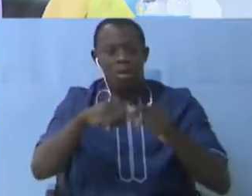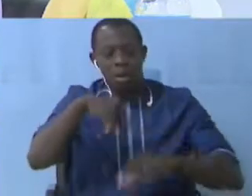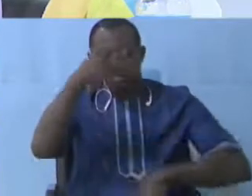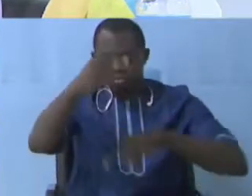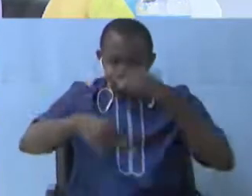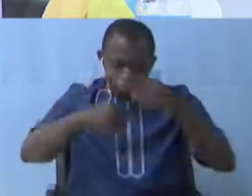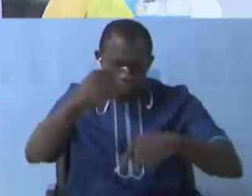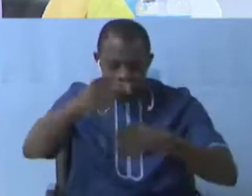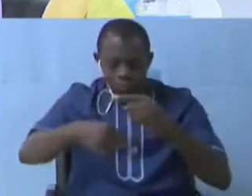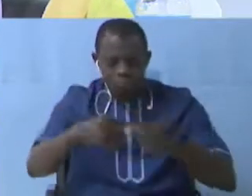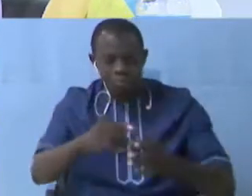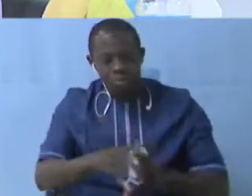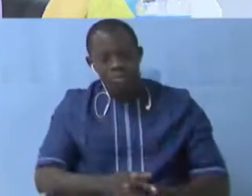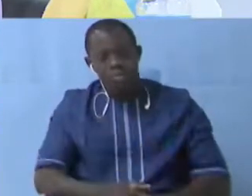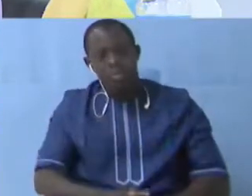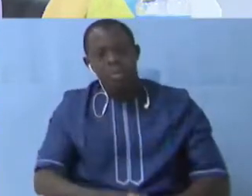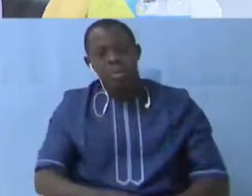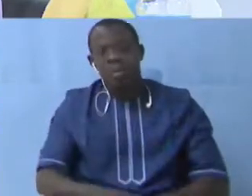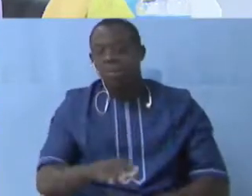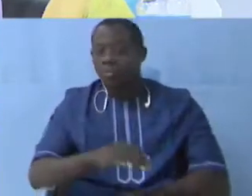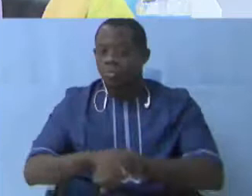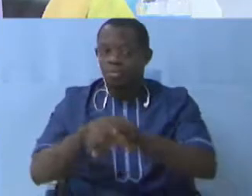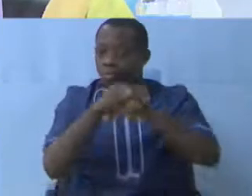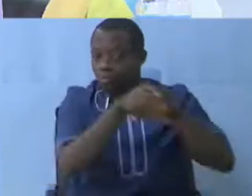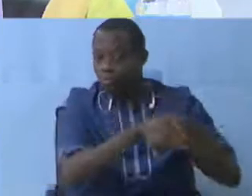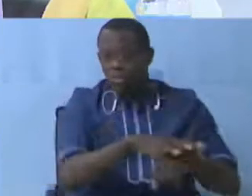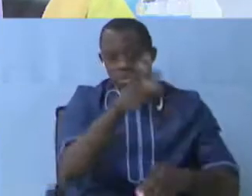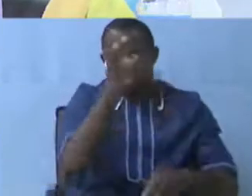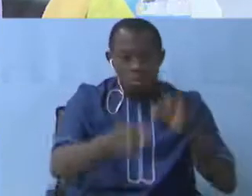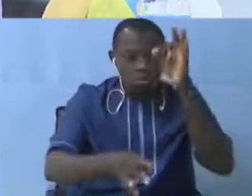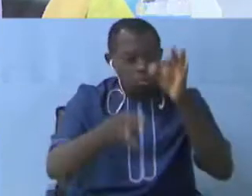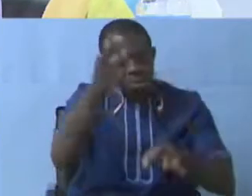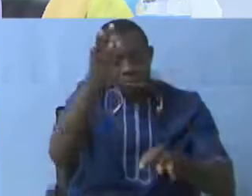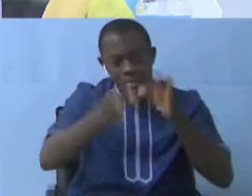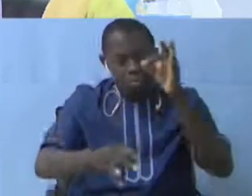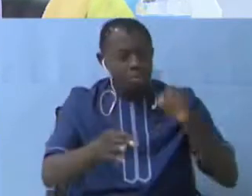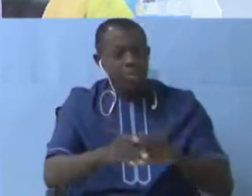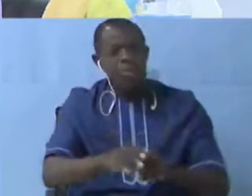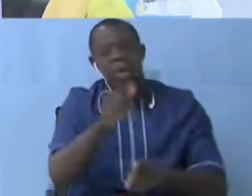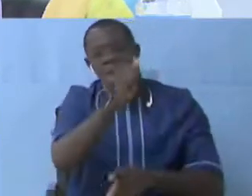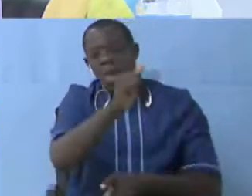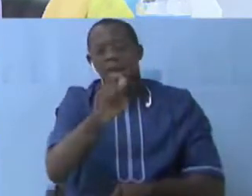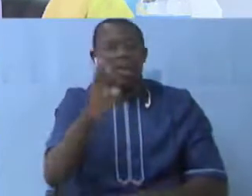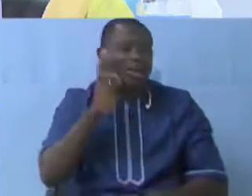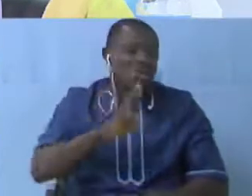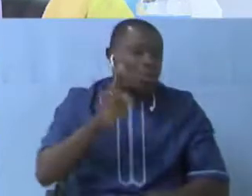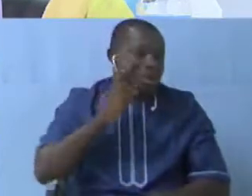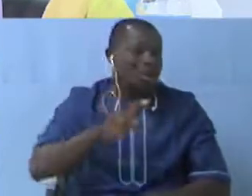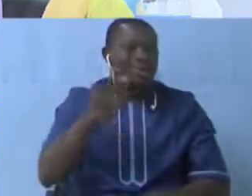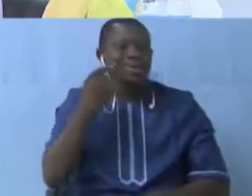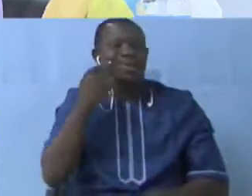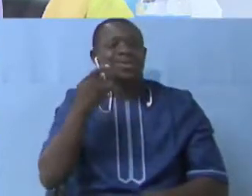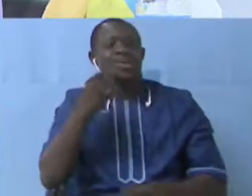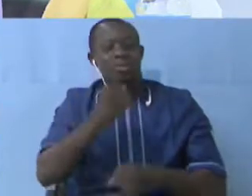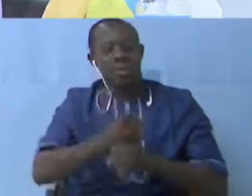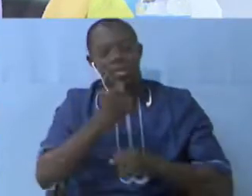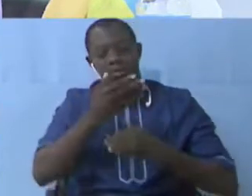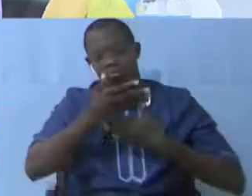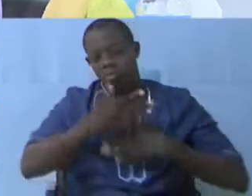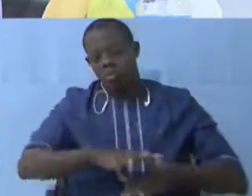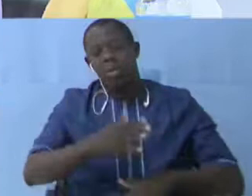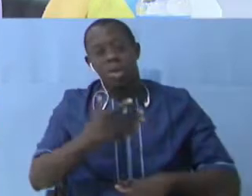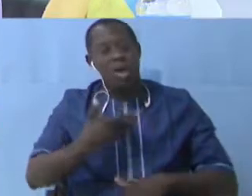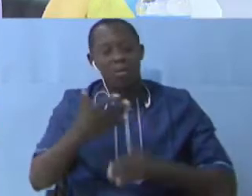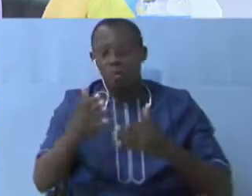continue to, take them to court on regular basis in order to frustrate. So we had a lot of cases